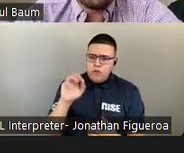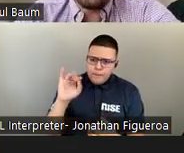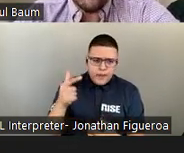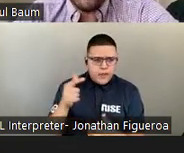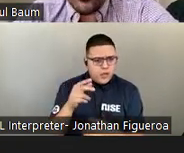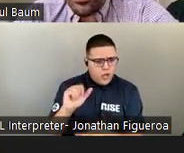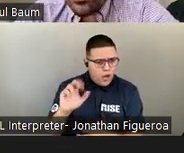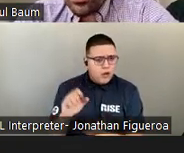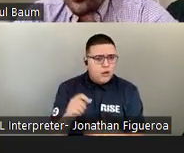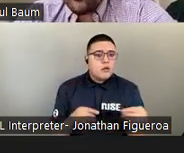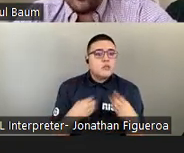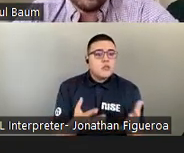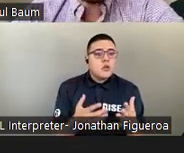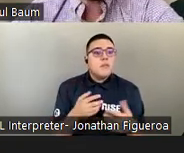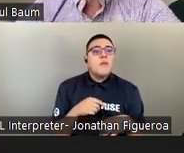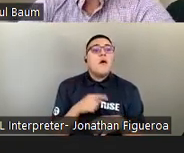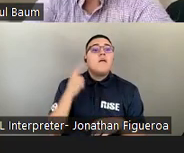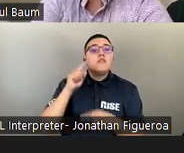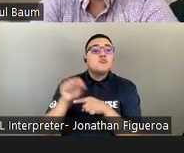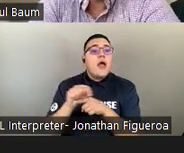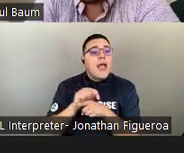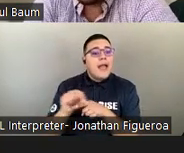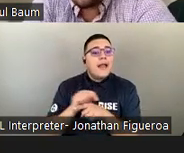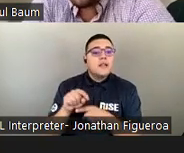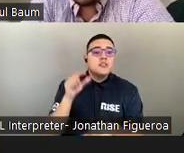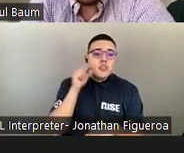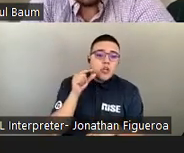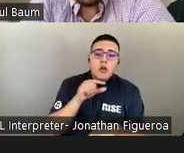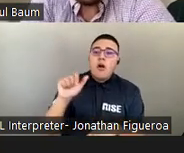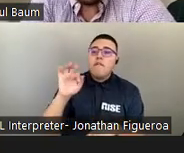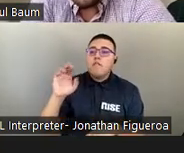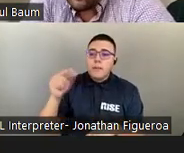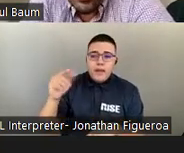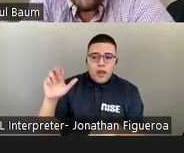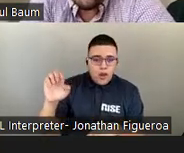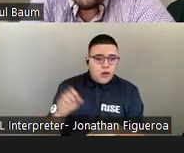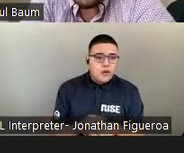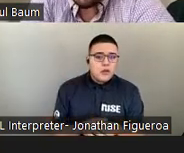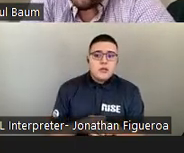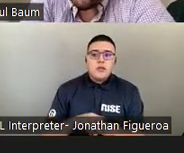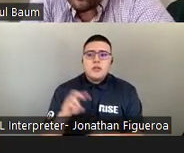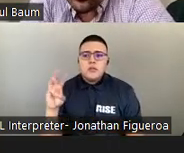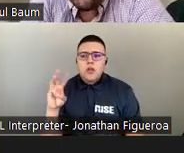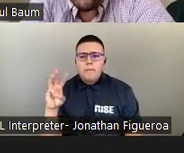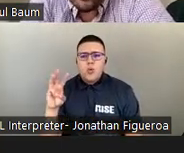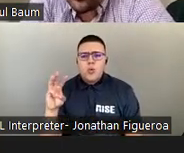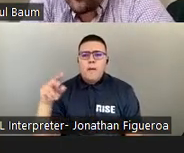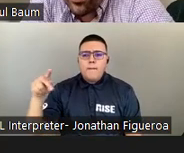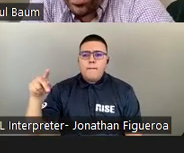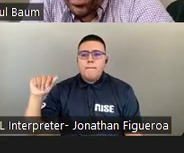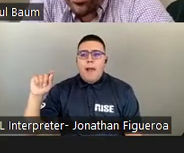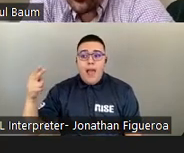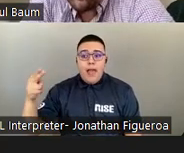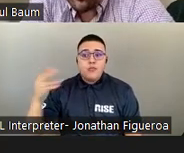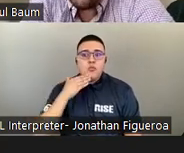Continual provider training in gender affirming care. One of them is going to be WPATH, I think, is really good for gender